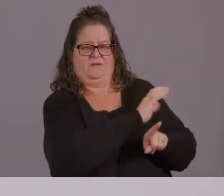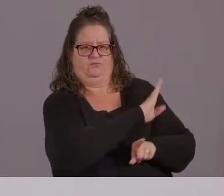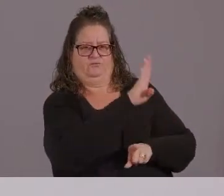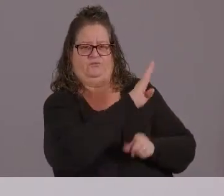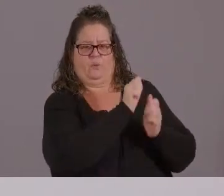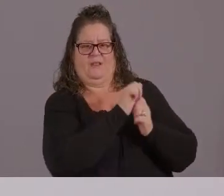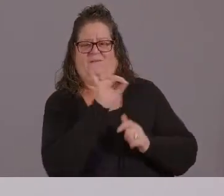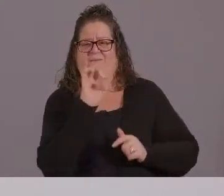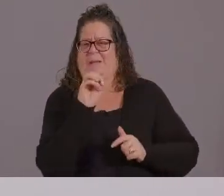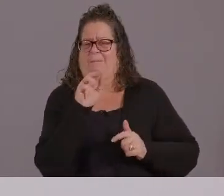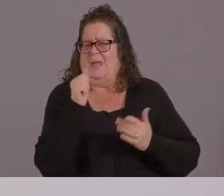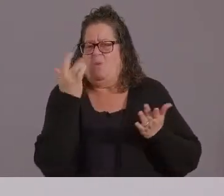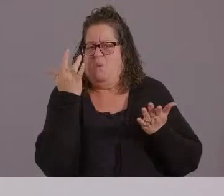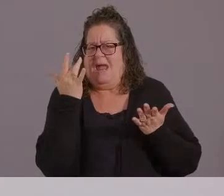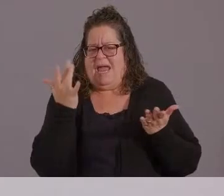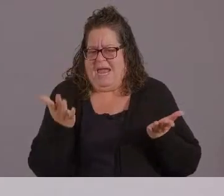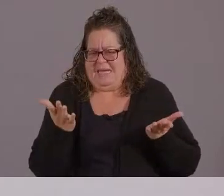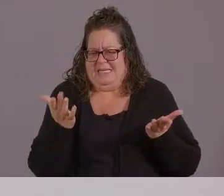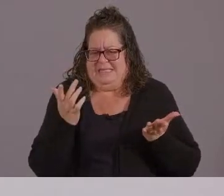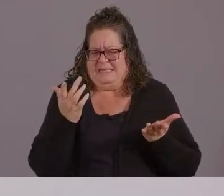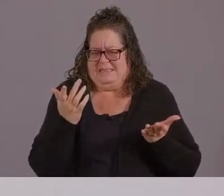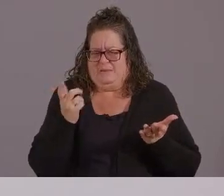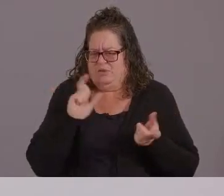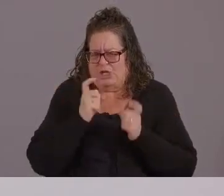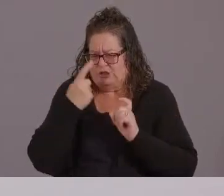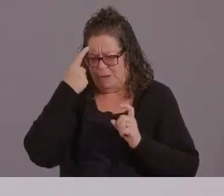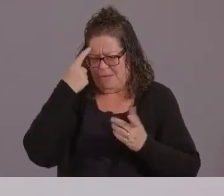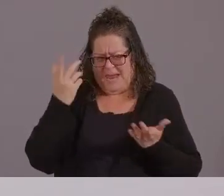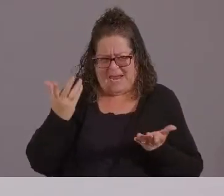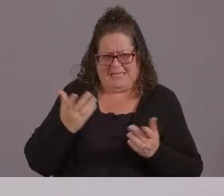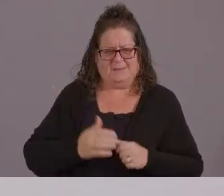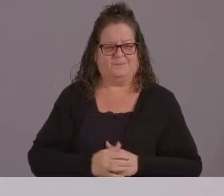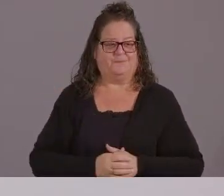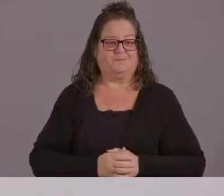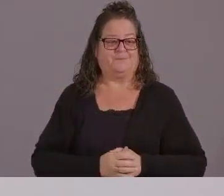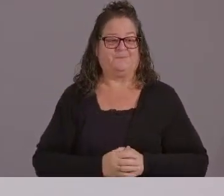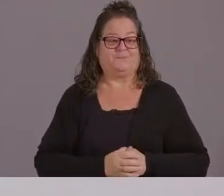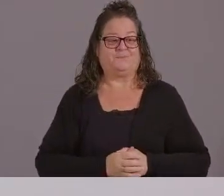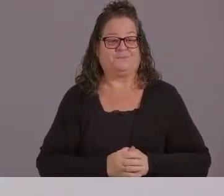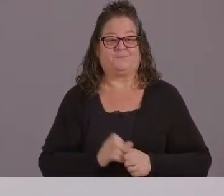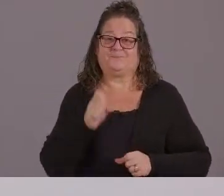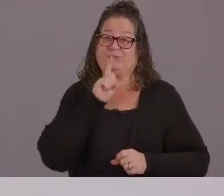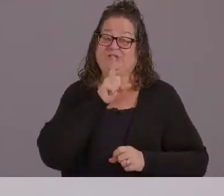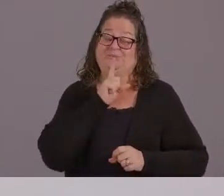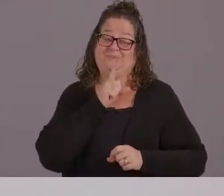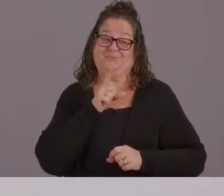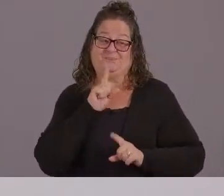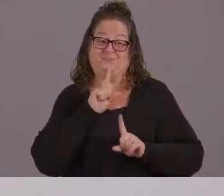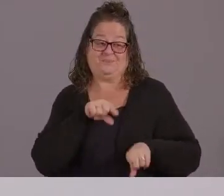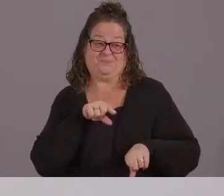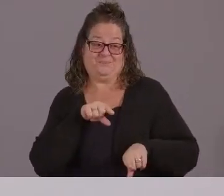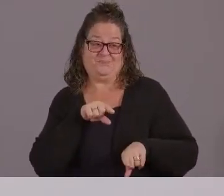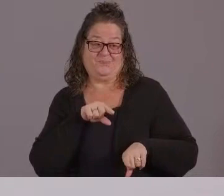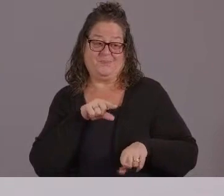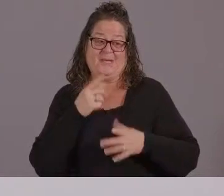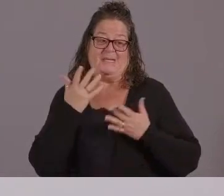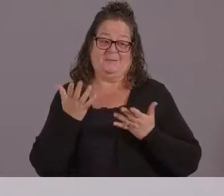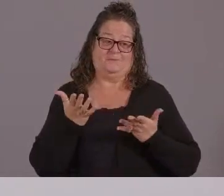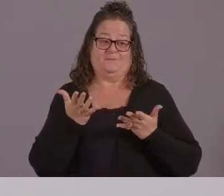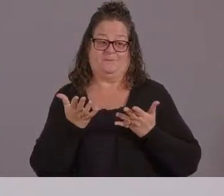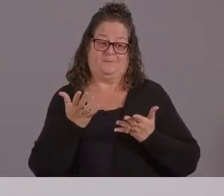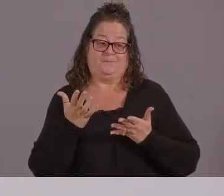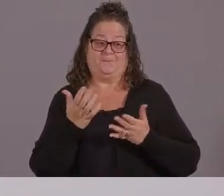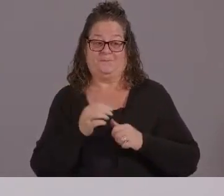here and build those two sites? Yeah, absolutely. So it was the assurances that it would remain